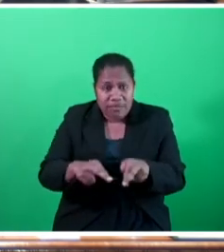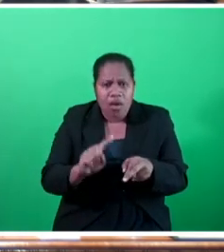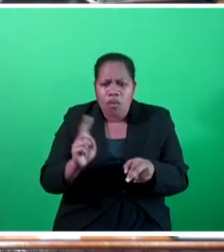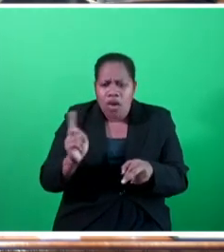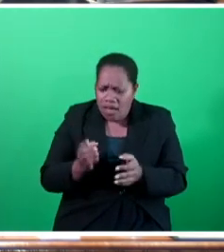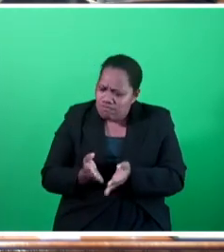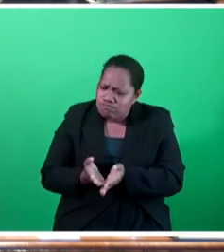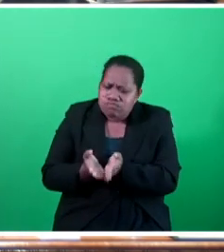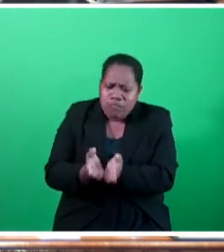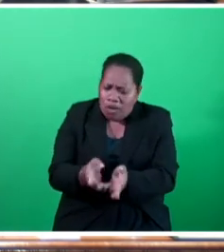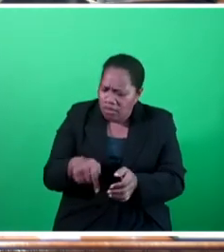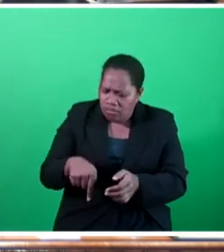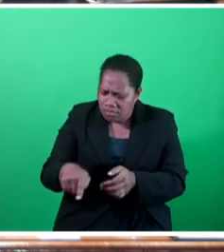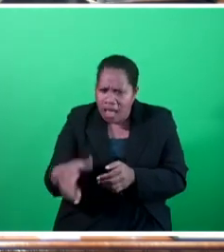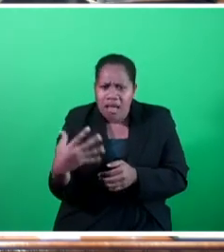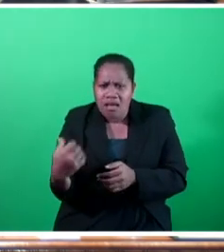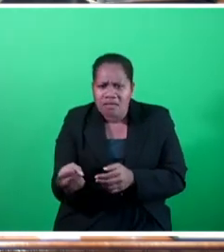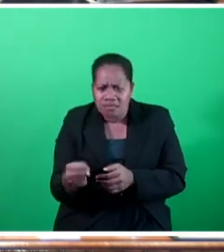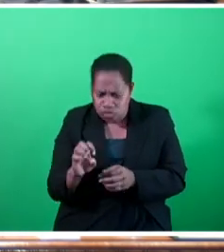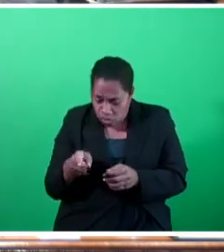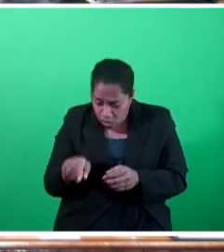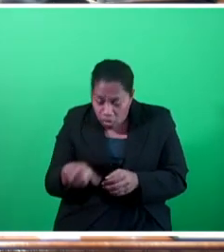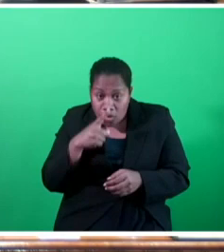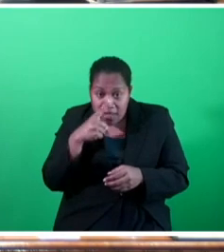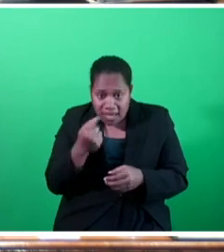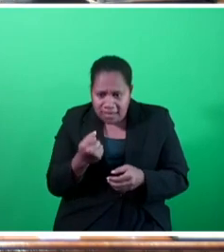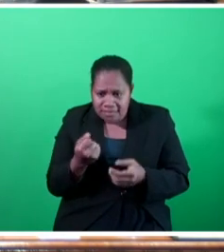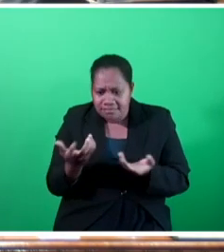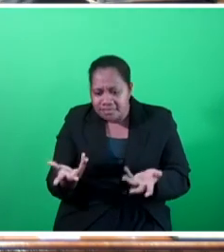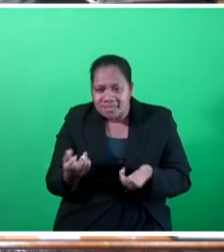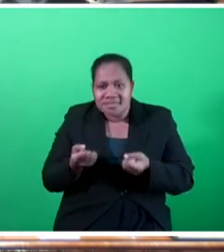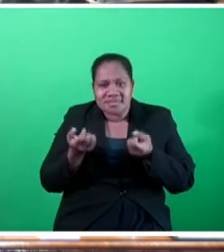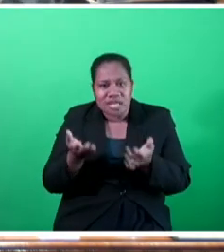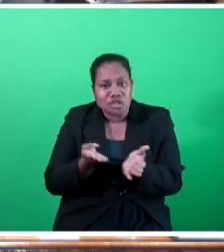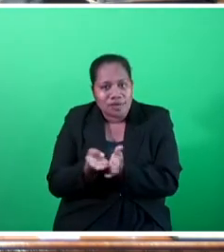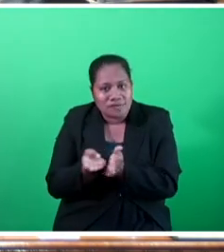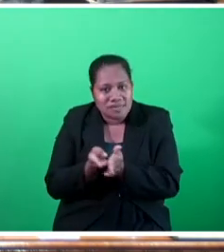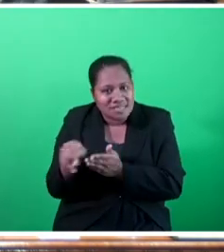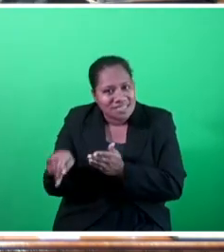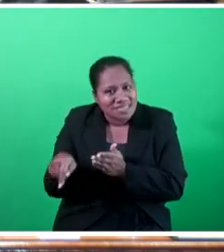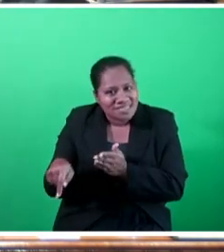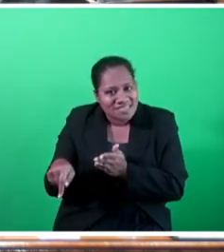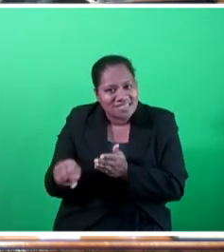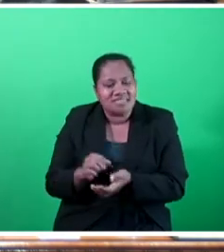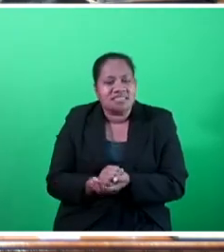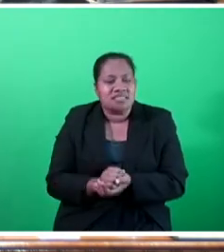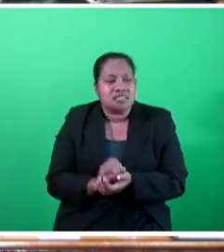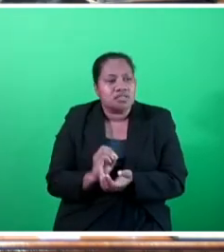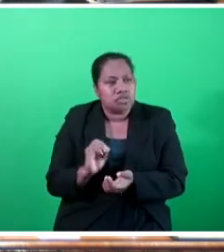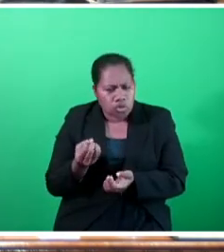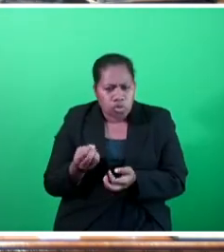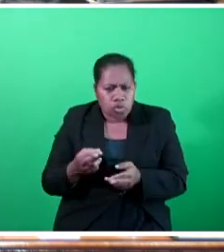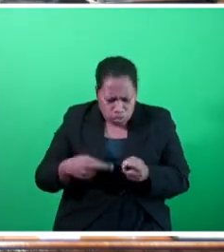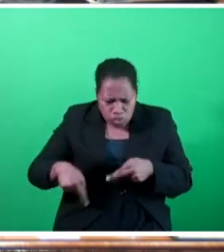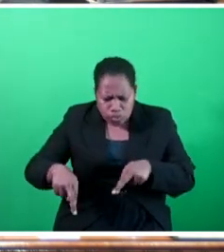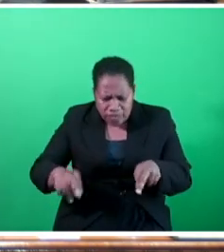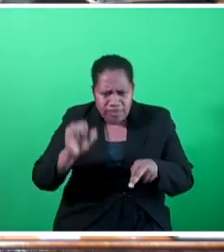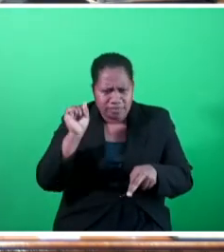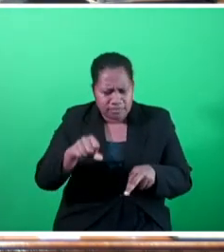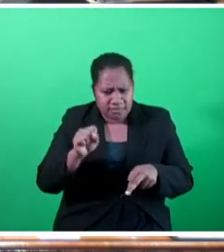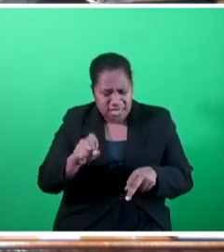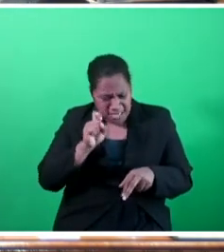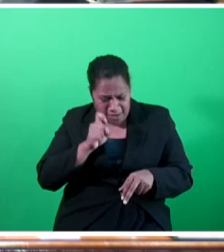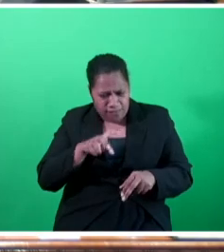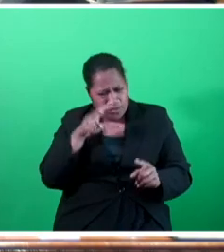provide that particular service. So river systems are good from that point of perspective. Of course, from an aesthetic perspective, from